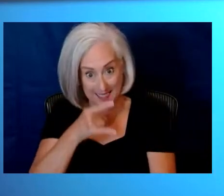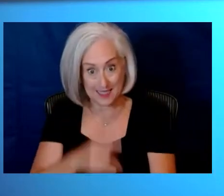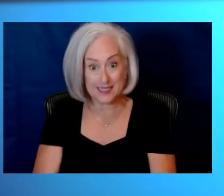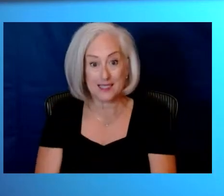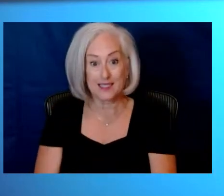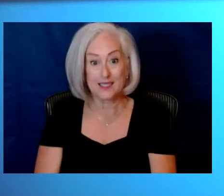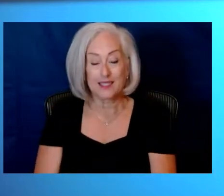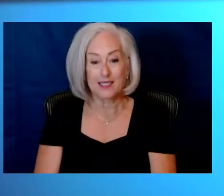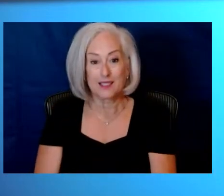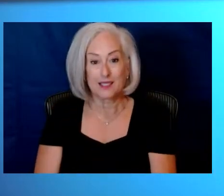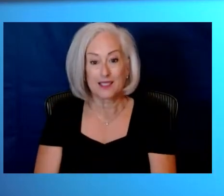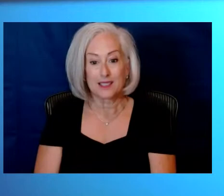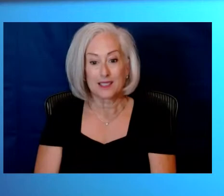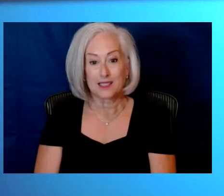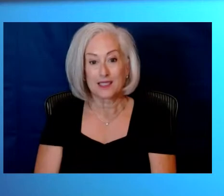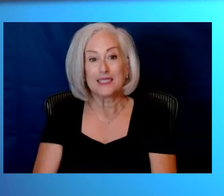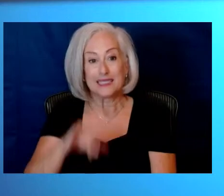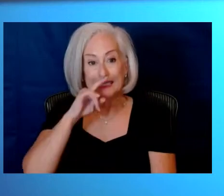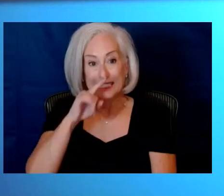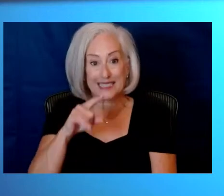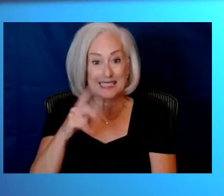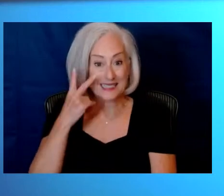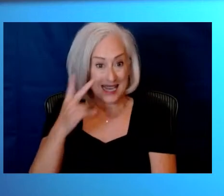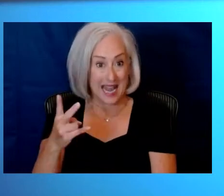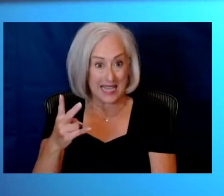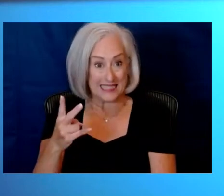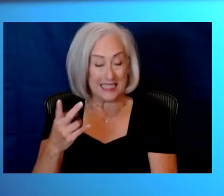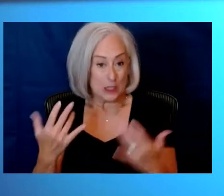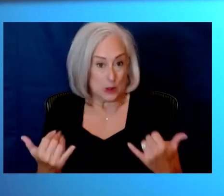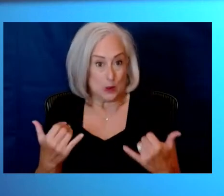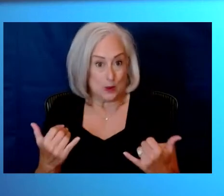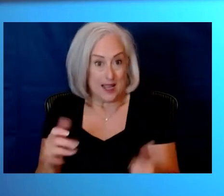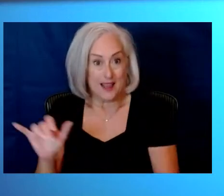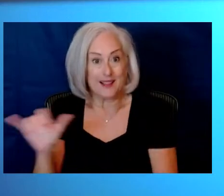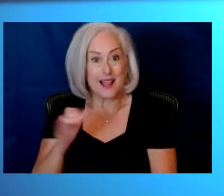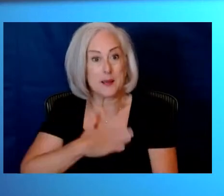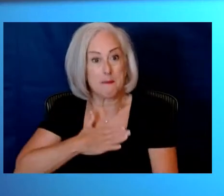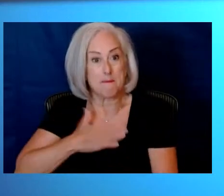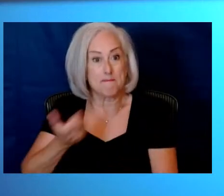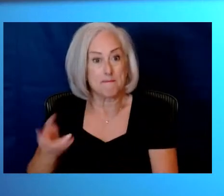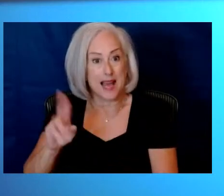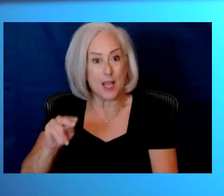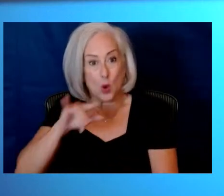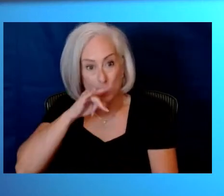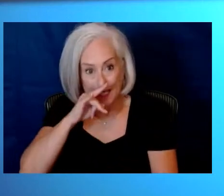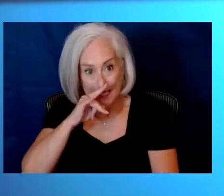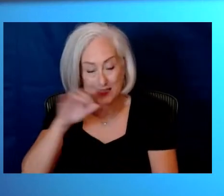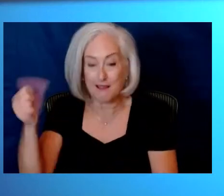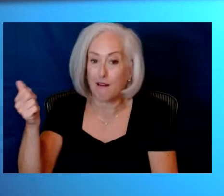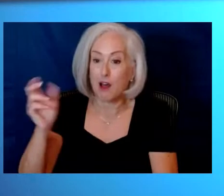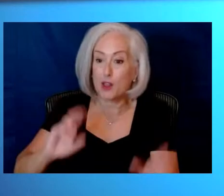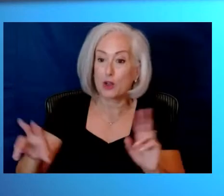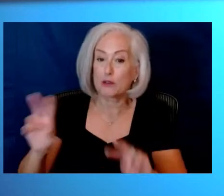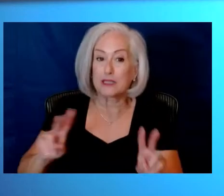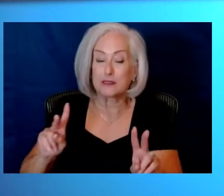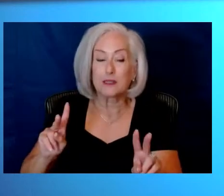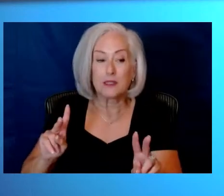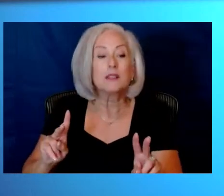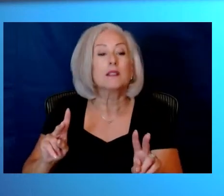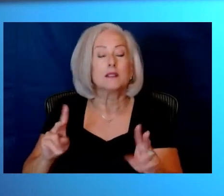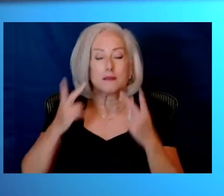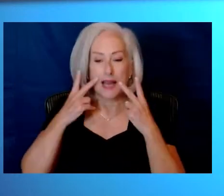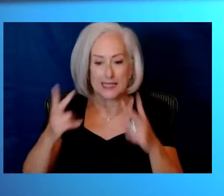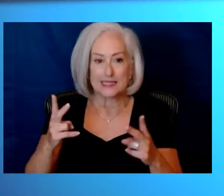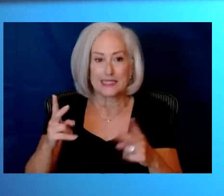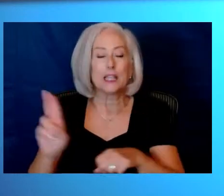Okay, so kids that I see today, like my own kids and kids around, I think they do use sunscreen more frequently